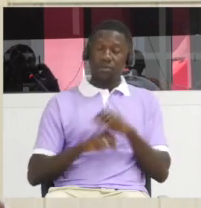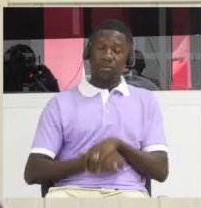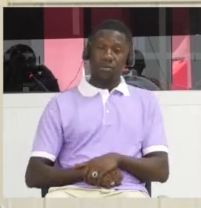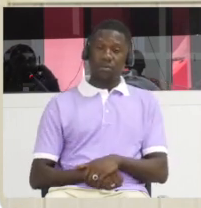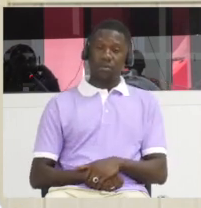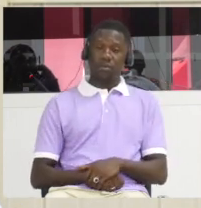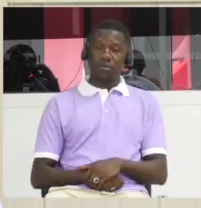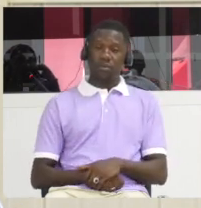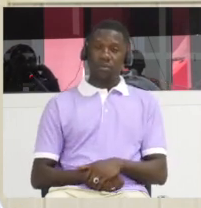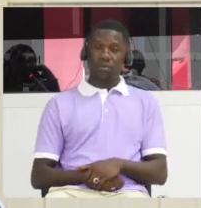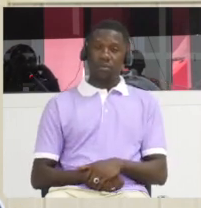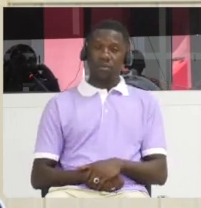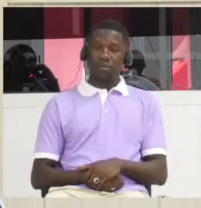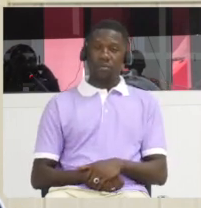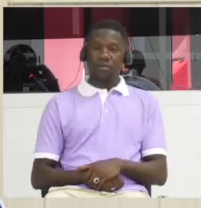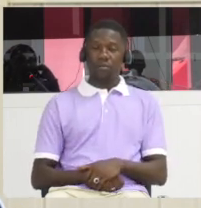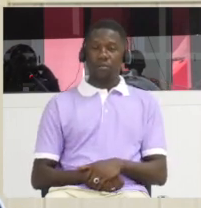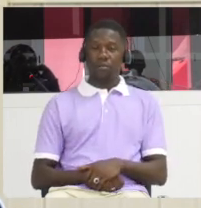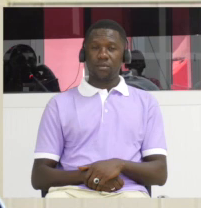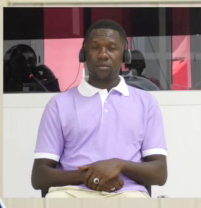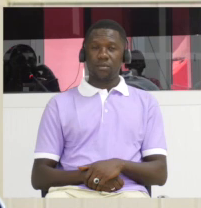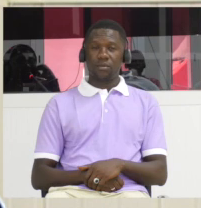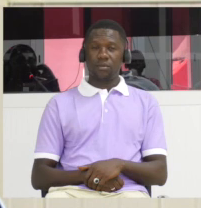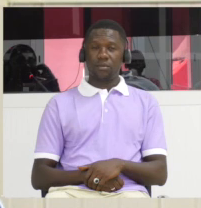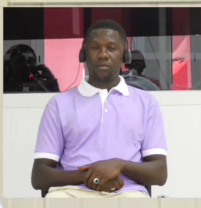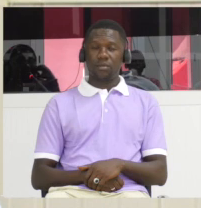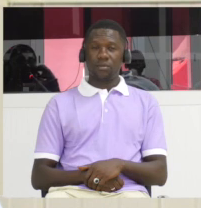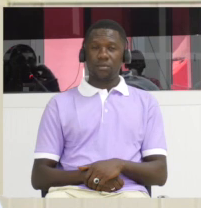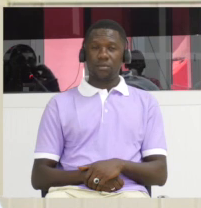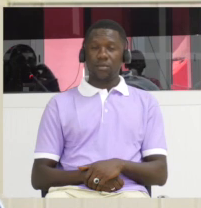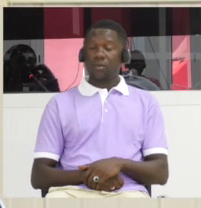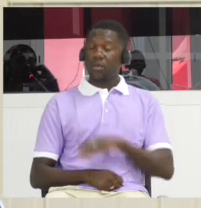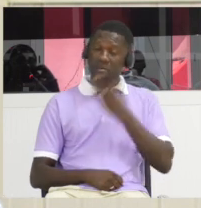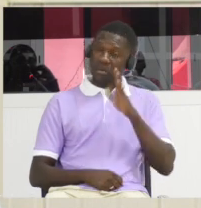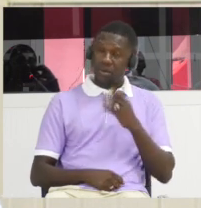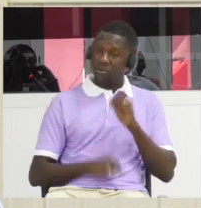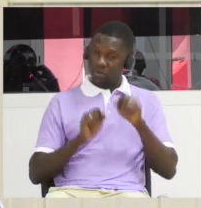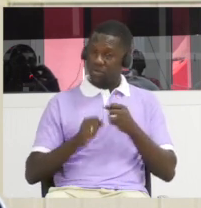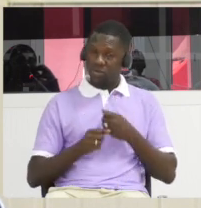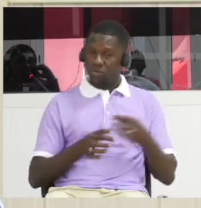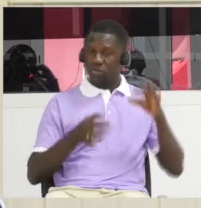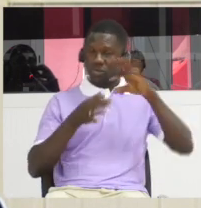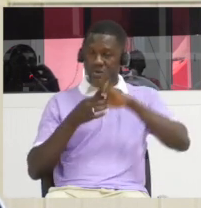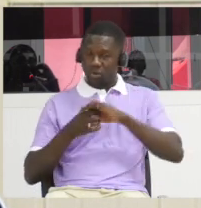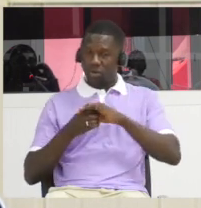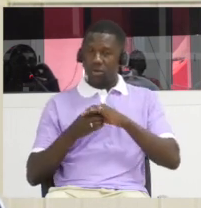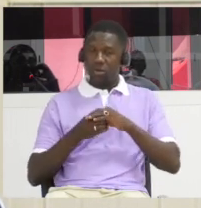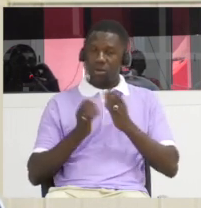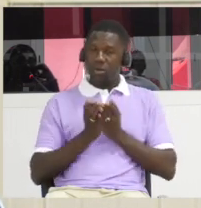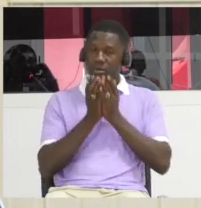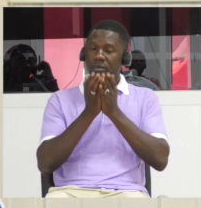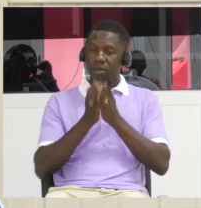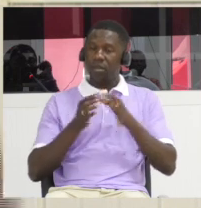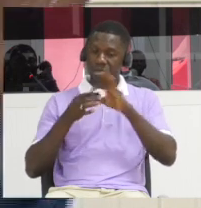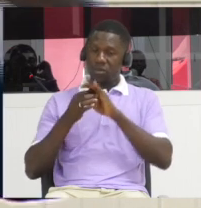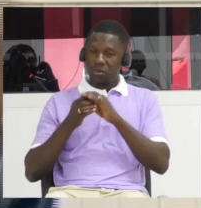An alternative would have been to join the Marine unit vessel and get out of Banjul